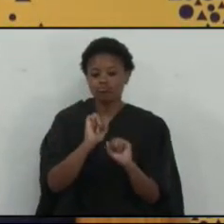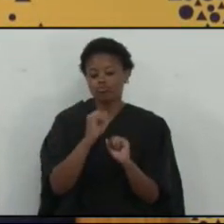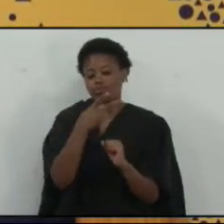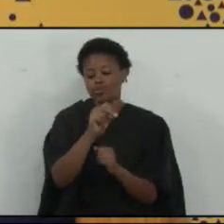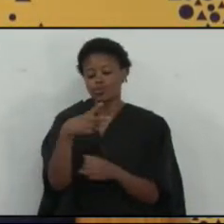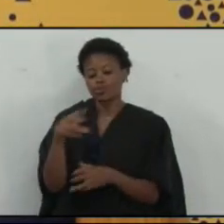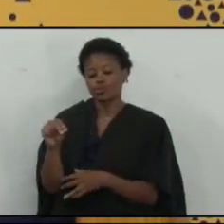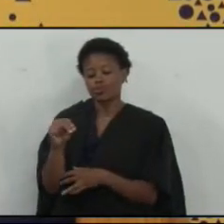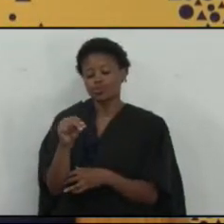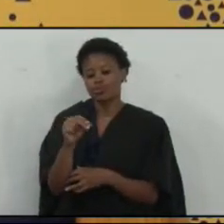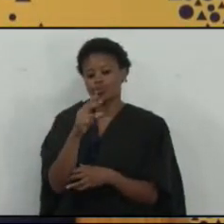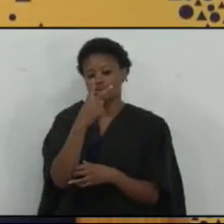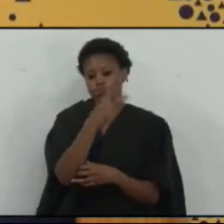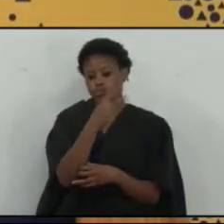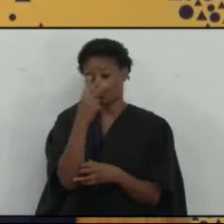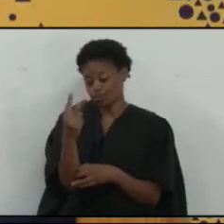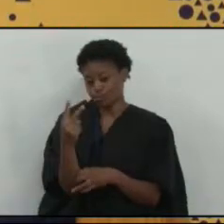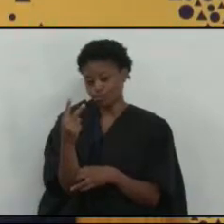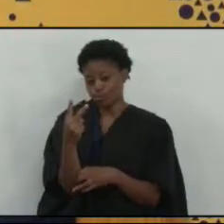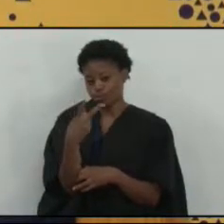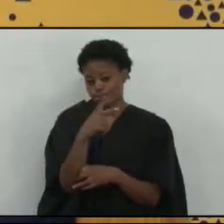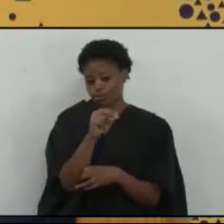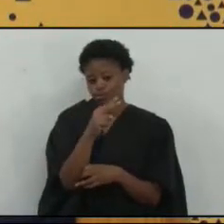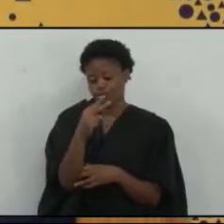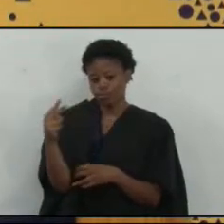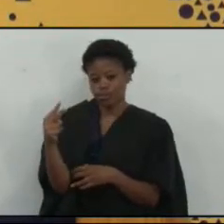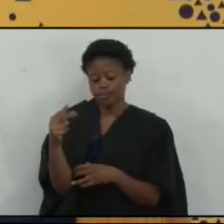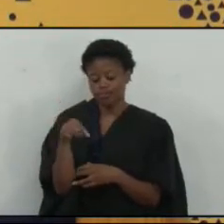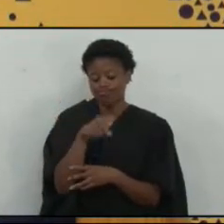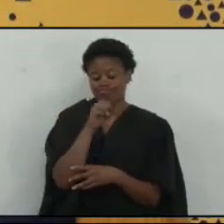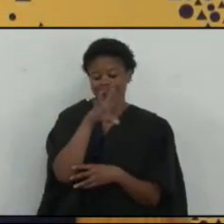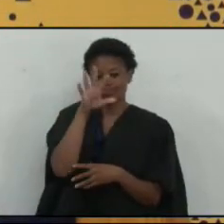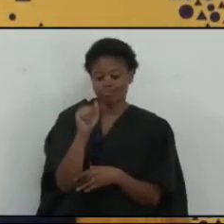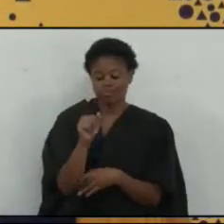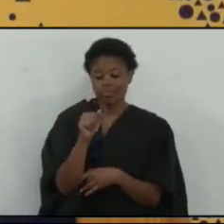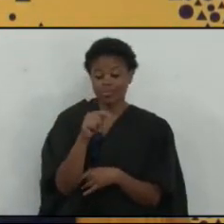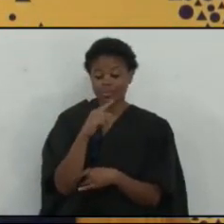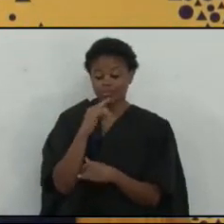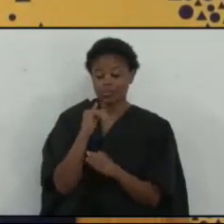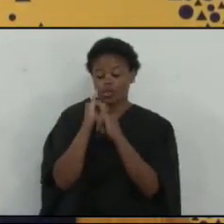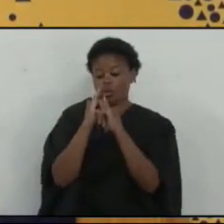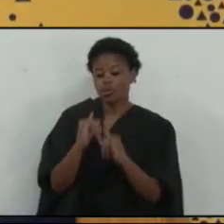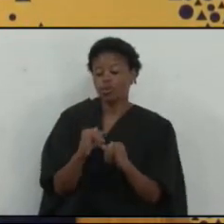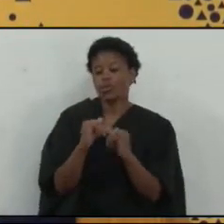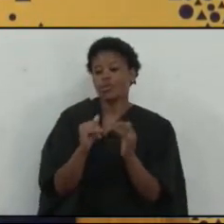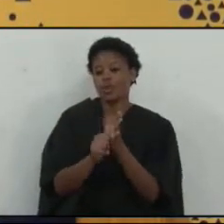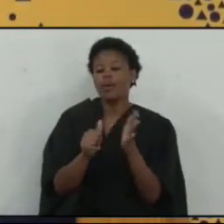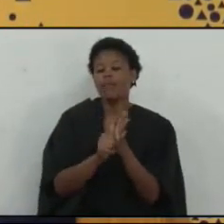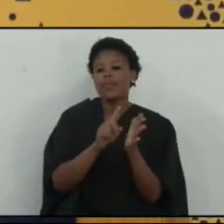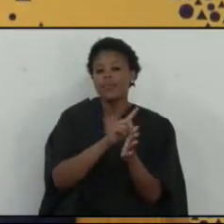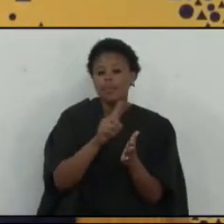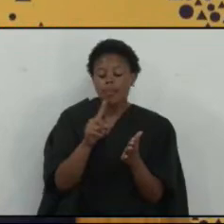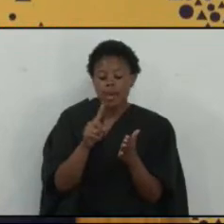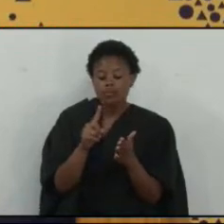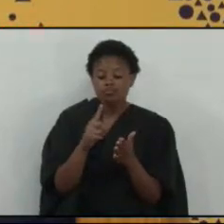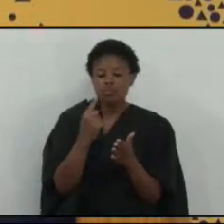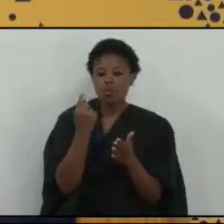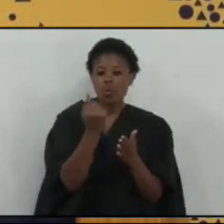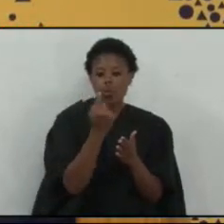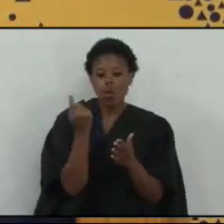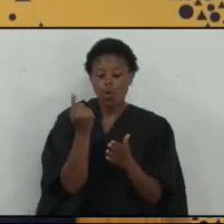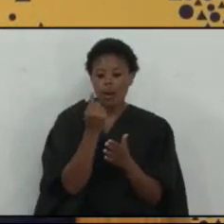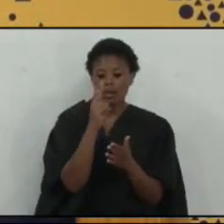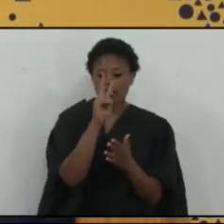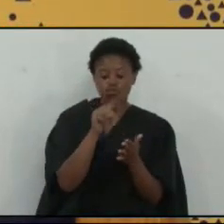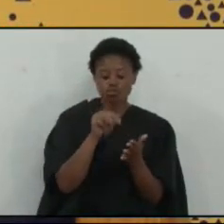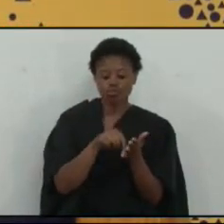2022 in South Africa, it's quite a startling number, but out of that, only